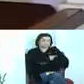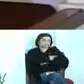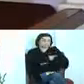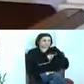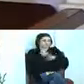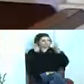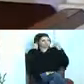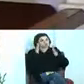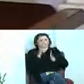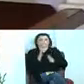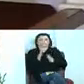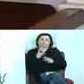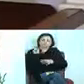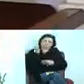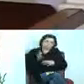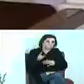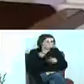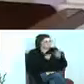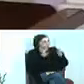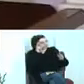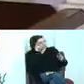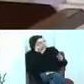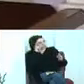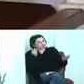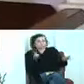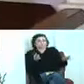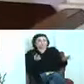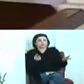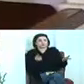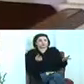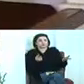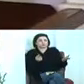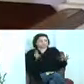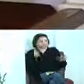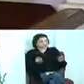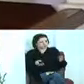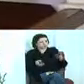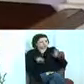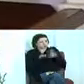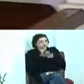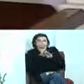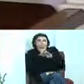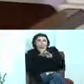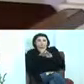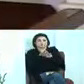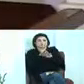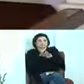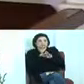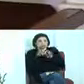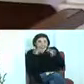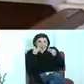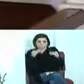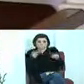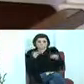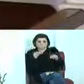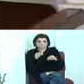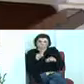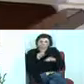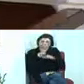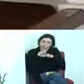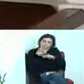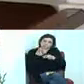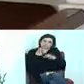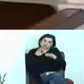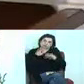barber asked the consultant, "What do you think? What do you think? Should I close up shop?" The consultant